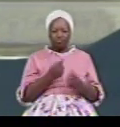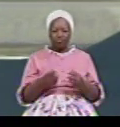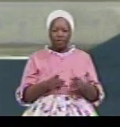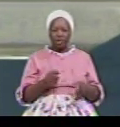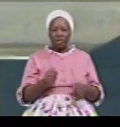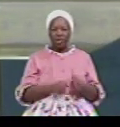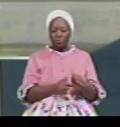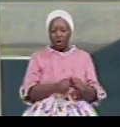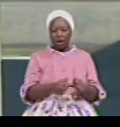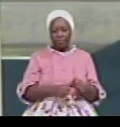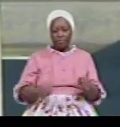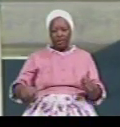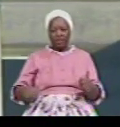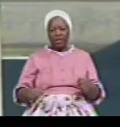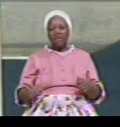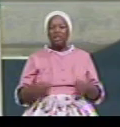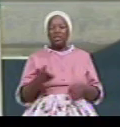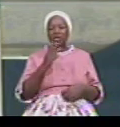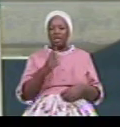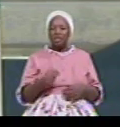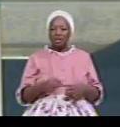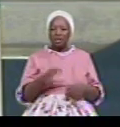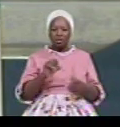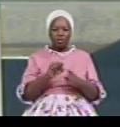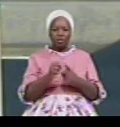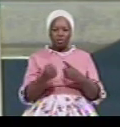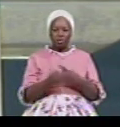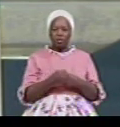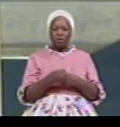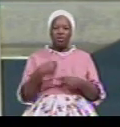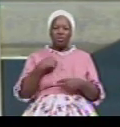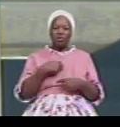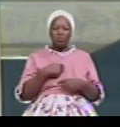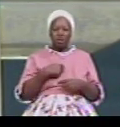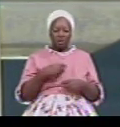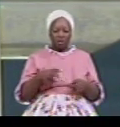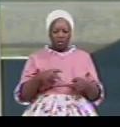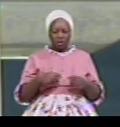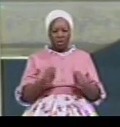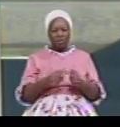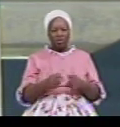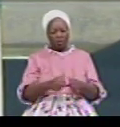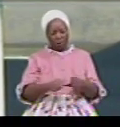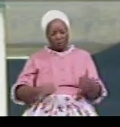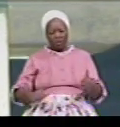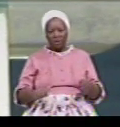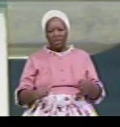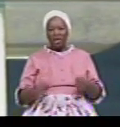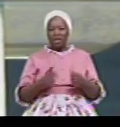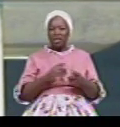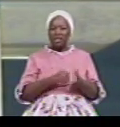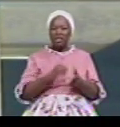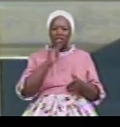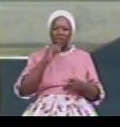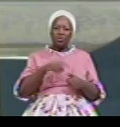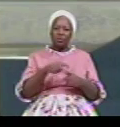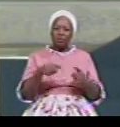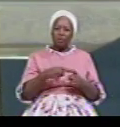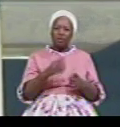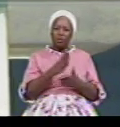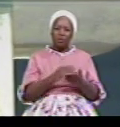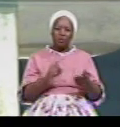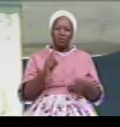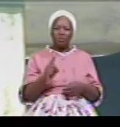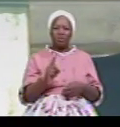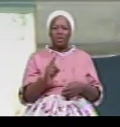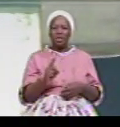There's a situation we draw back from. It is when somebody who